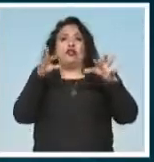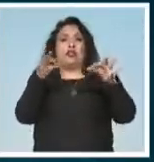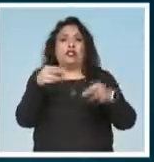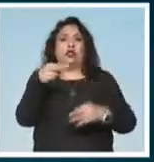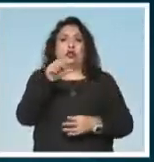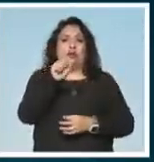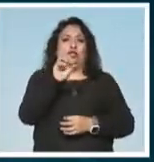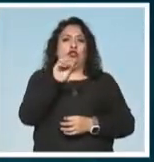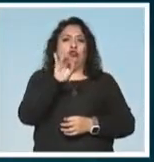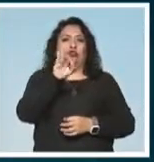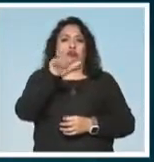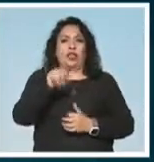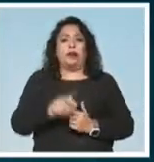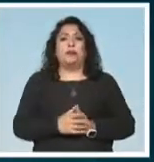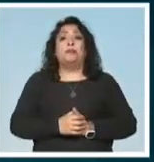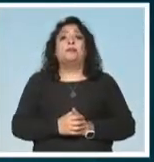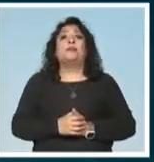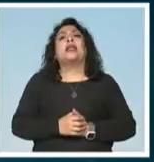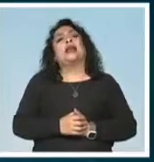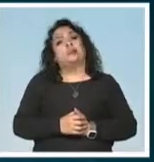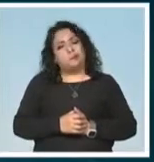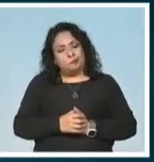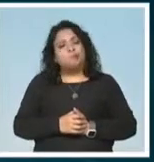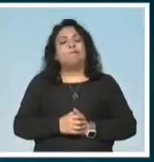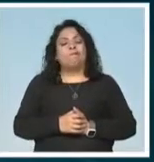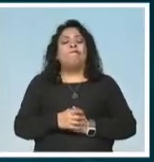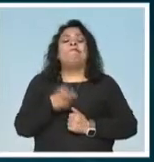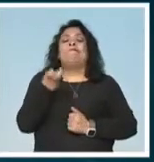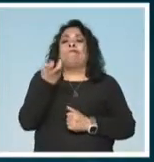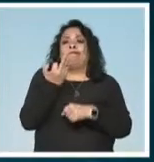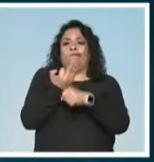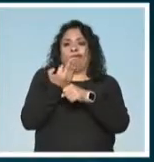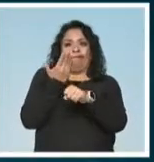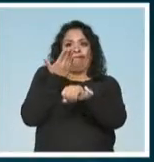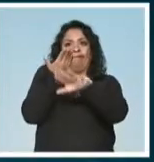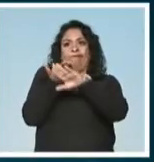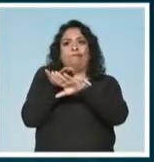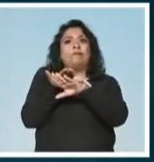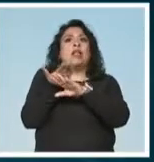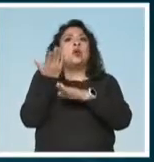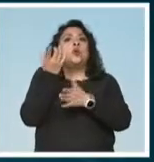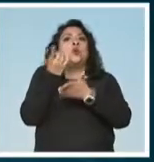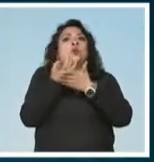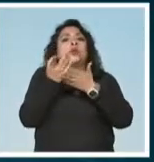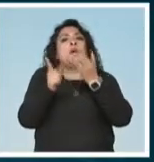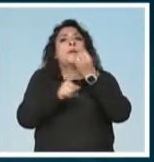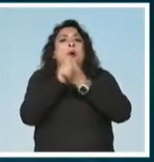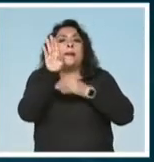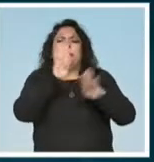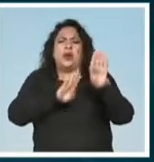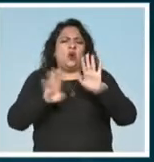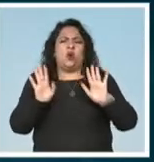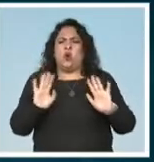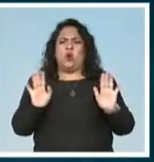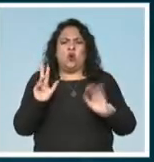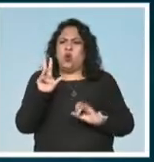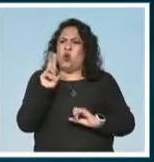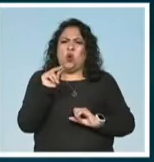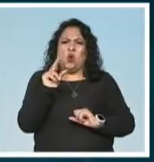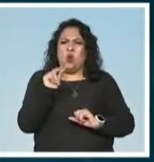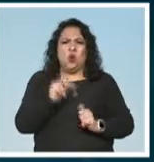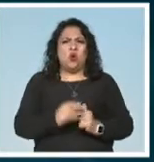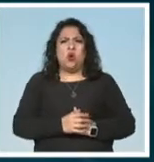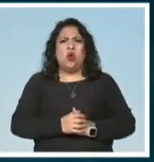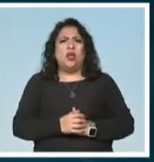Sofía. Because what is threatened is not at all only the biological situation in the